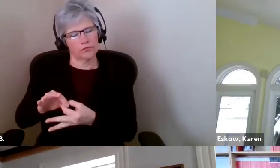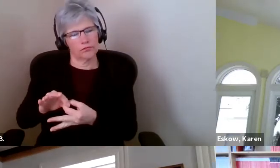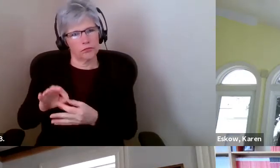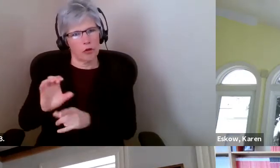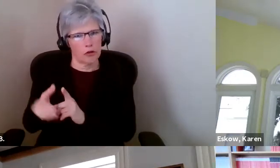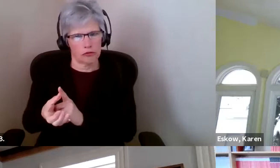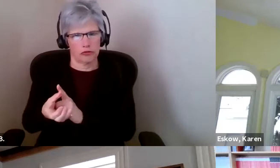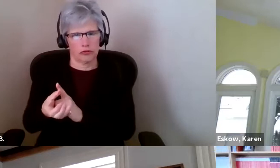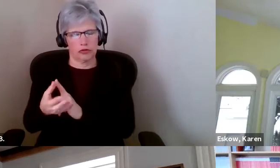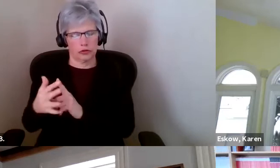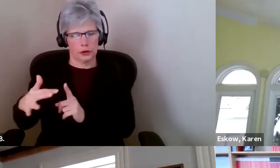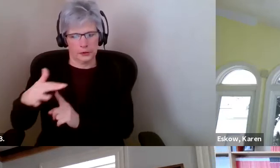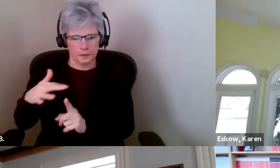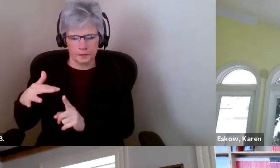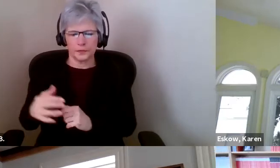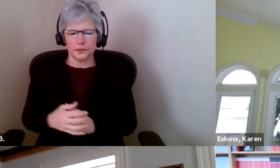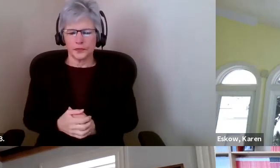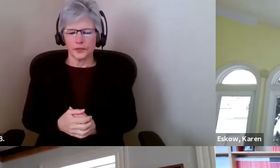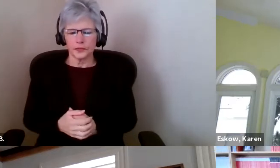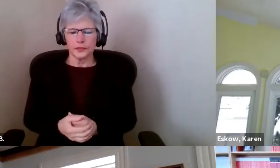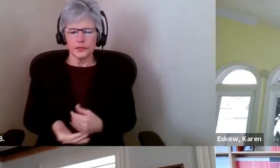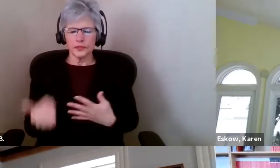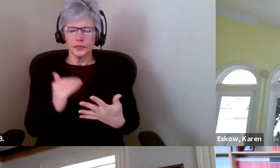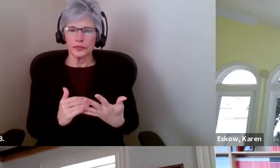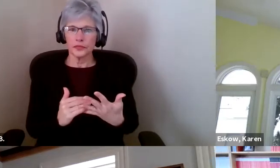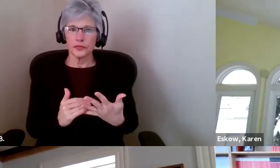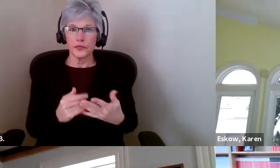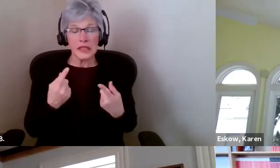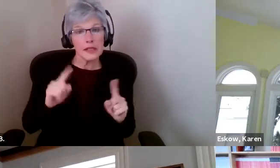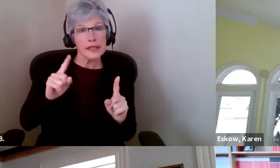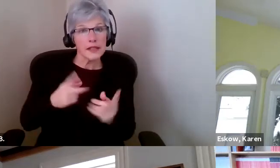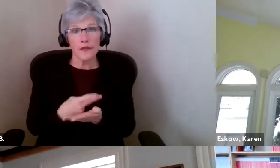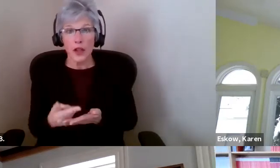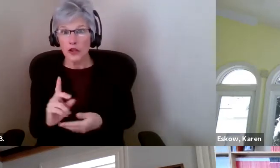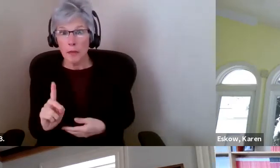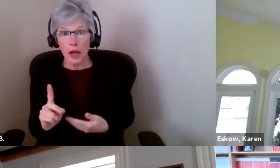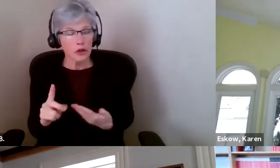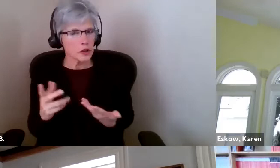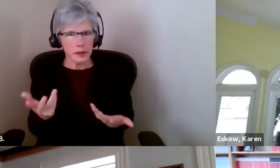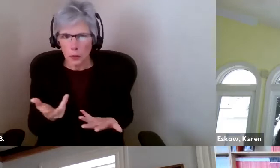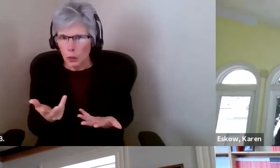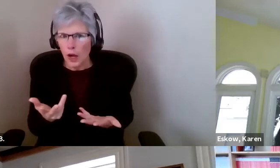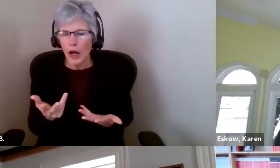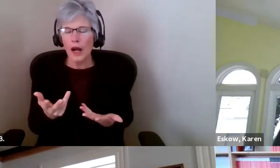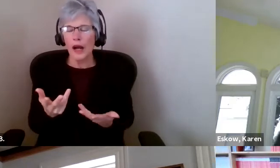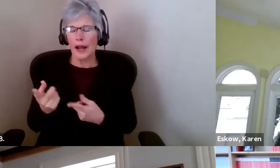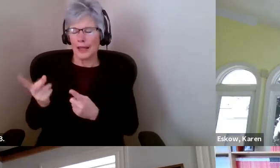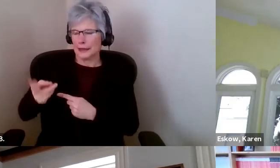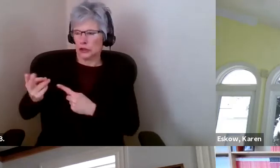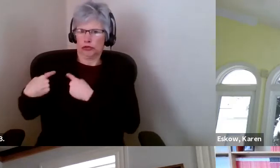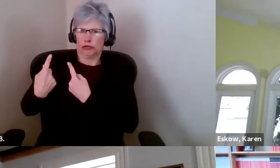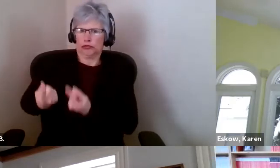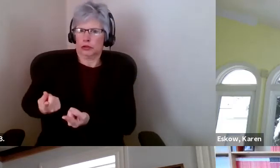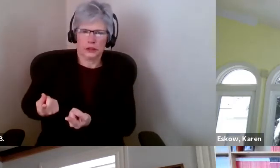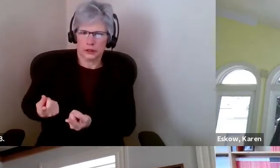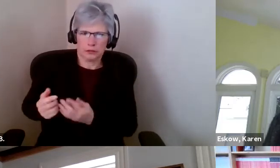the successes and failures of democracy? And how do we get to this point that we are in history? And then, of course,